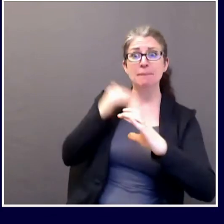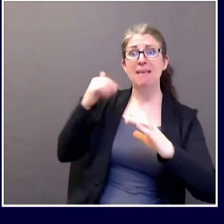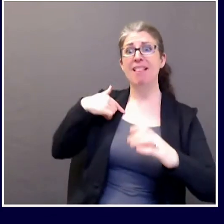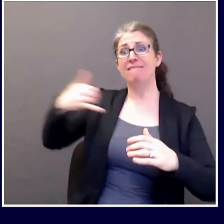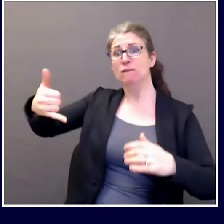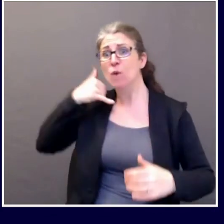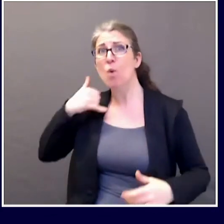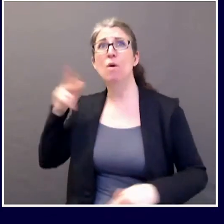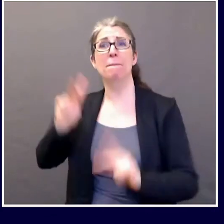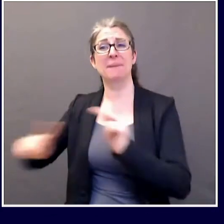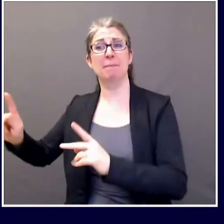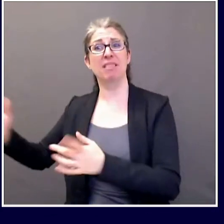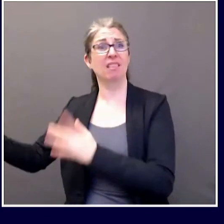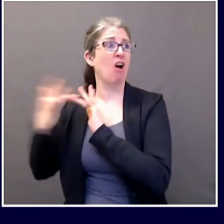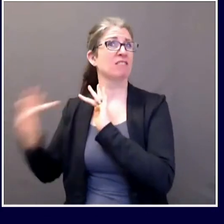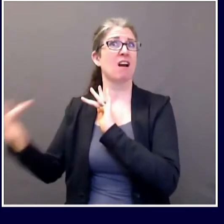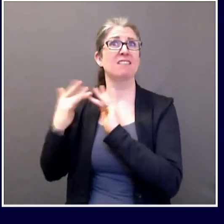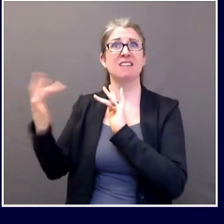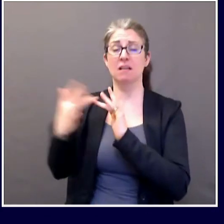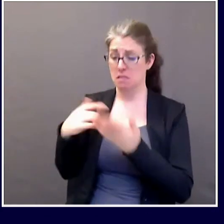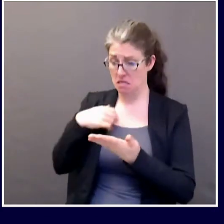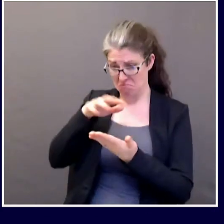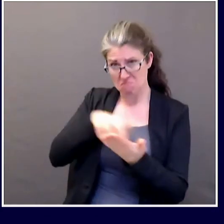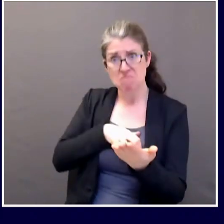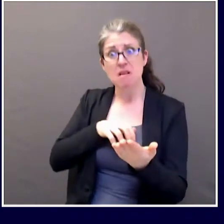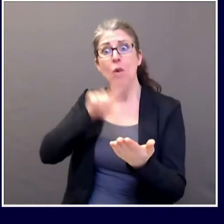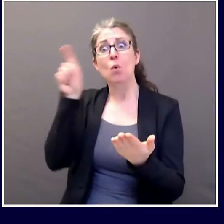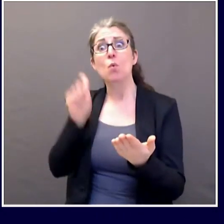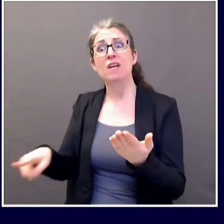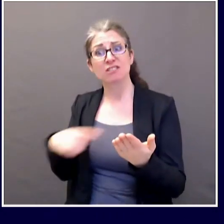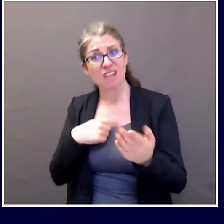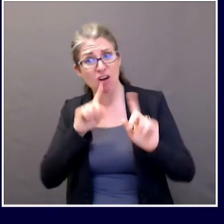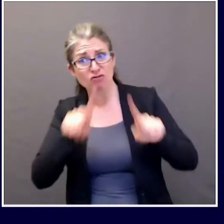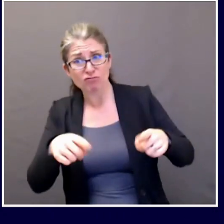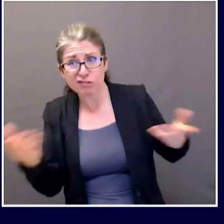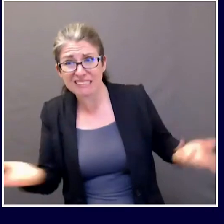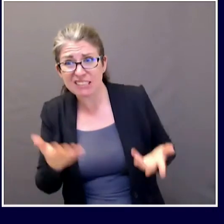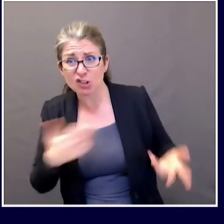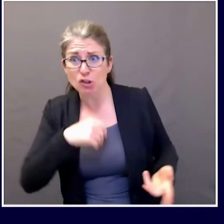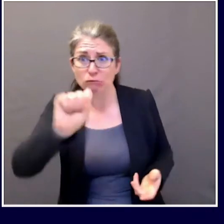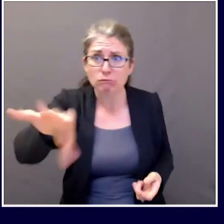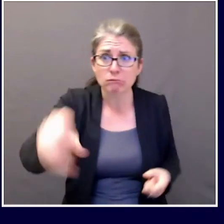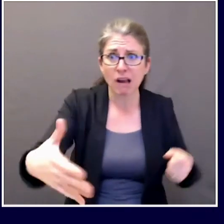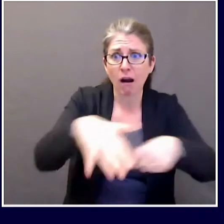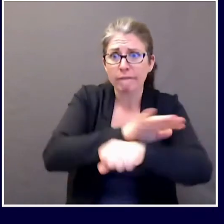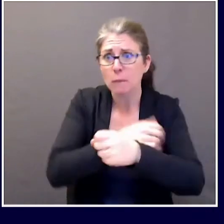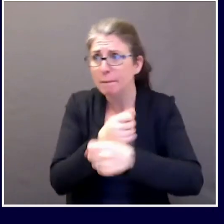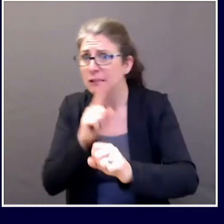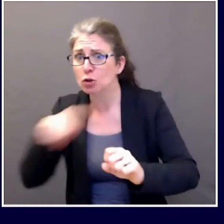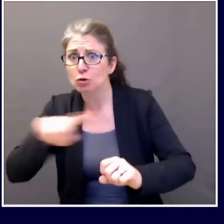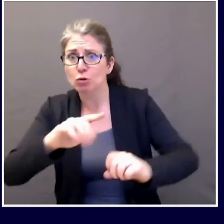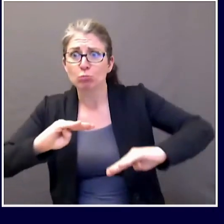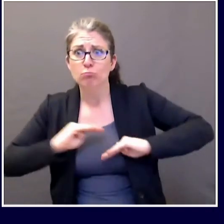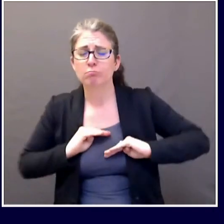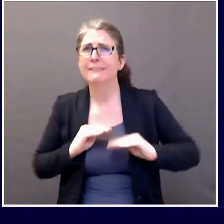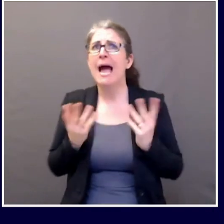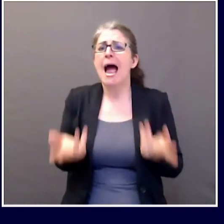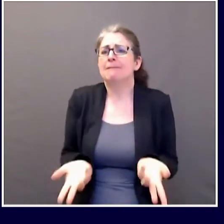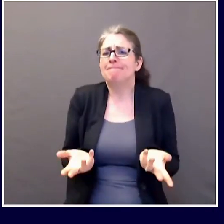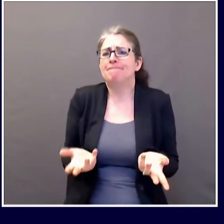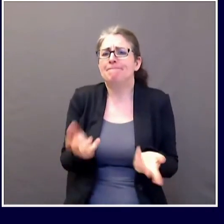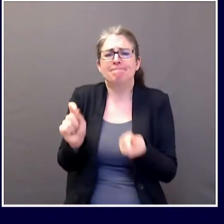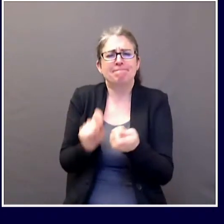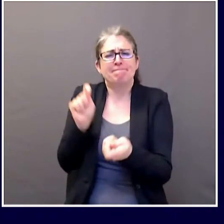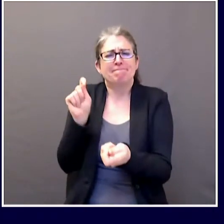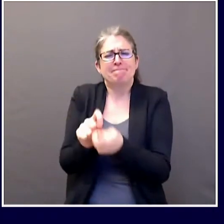would say, Chris, is there is information out there. There are trusted, reliable sources of information around vaccines.